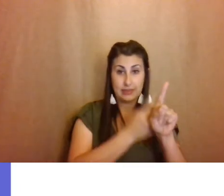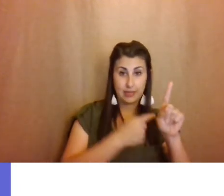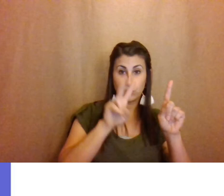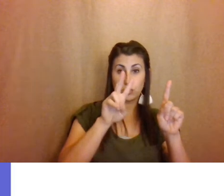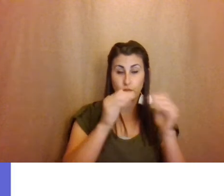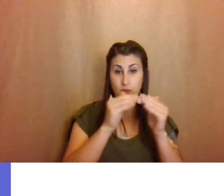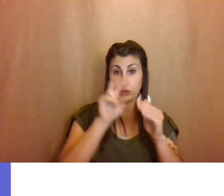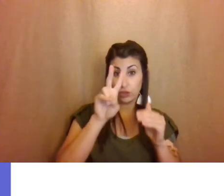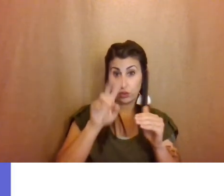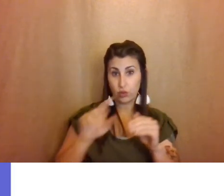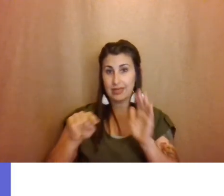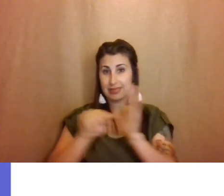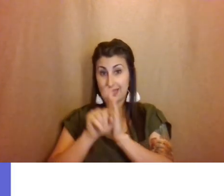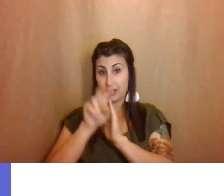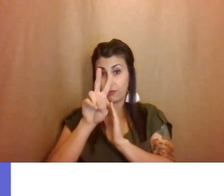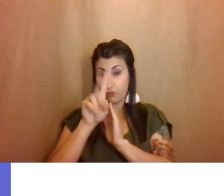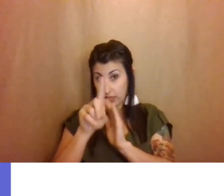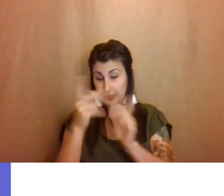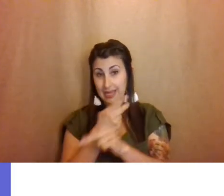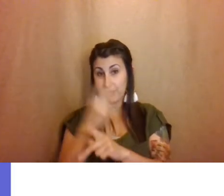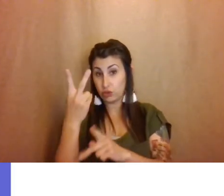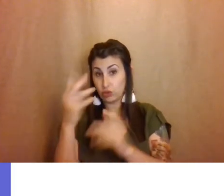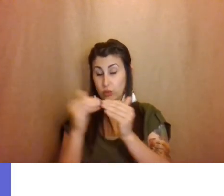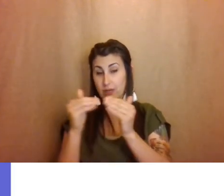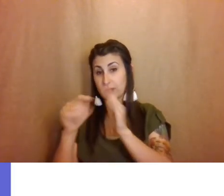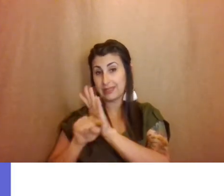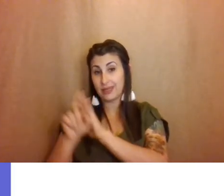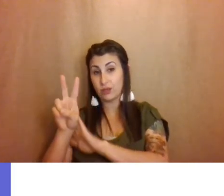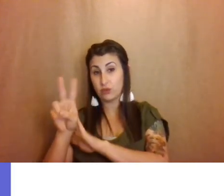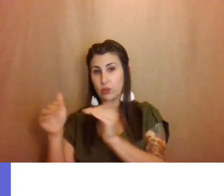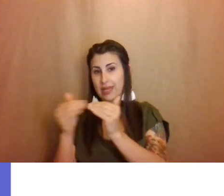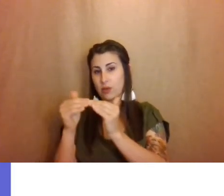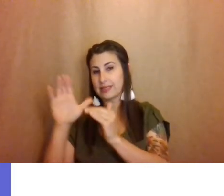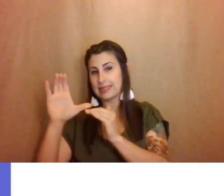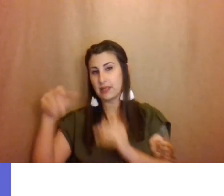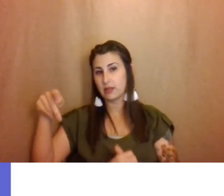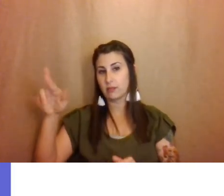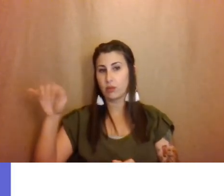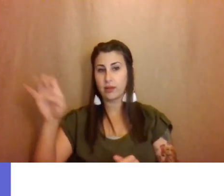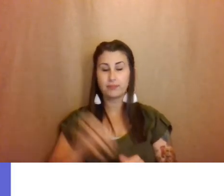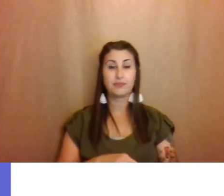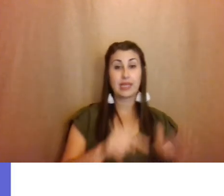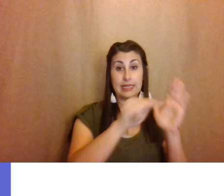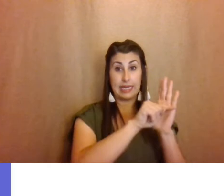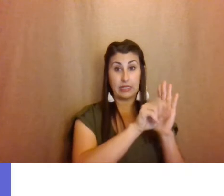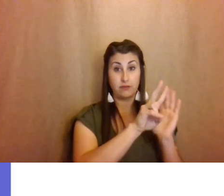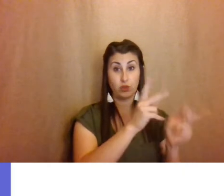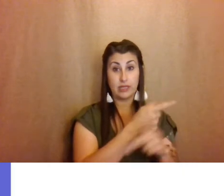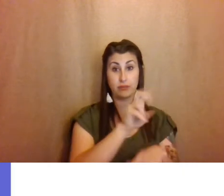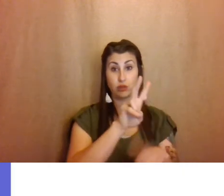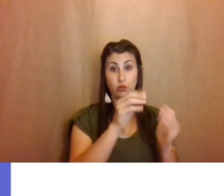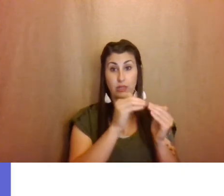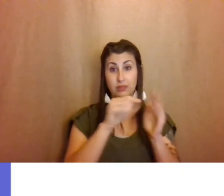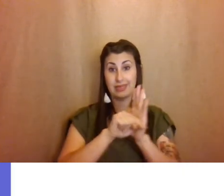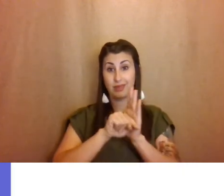is -2, and that equals C prime. -2 times 2 is -4.